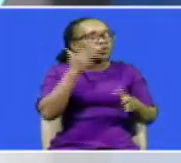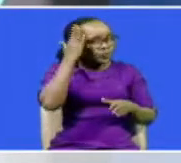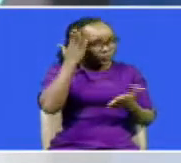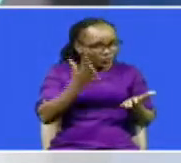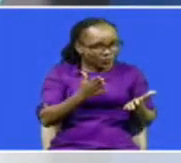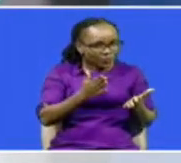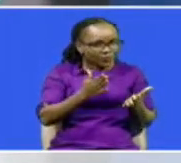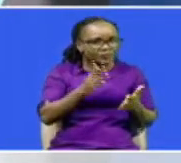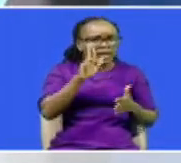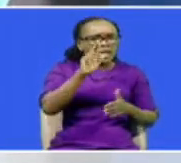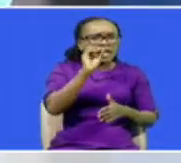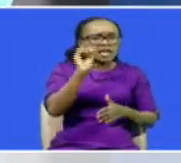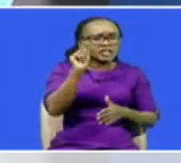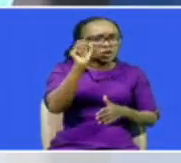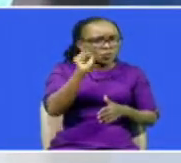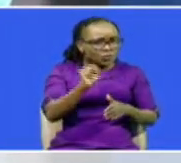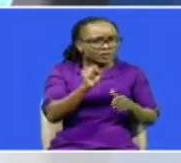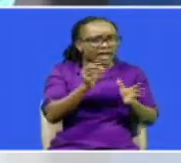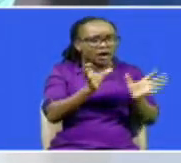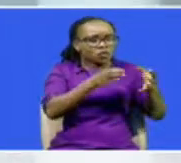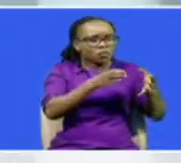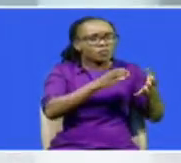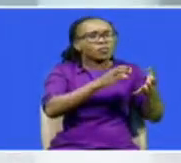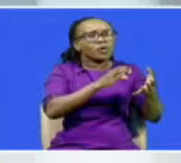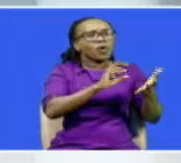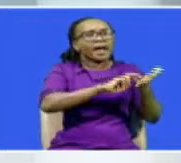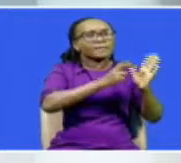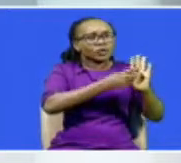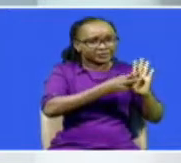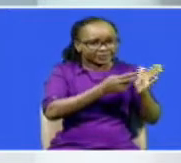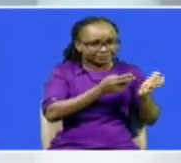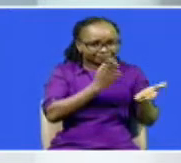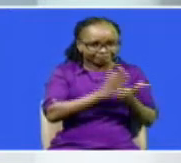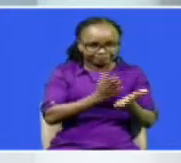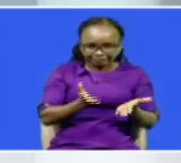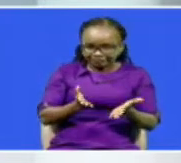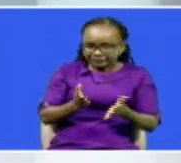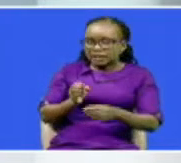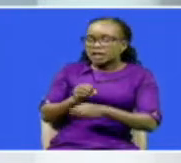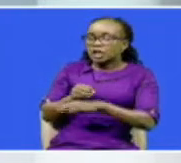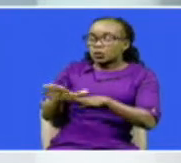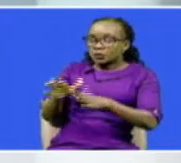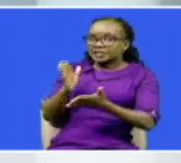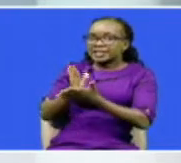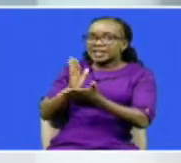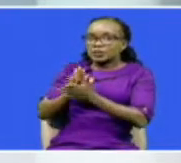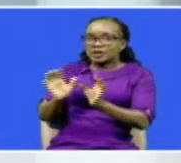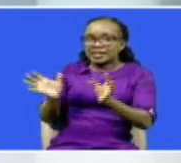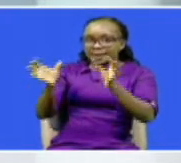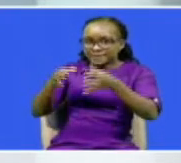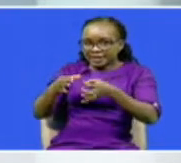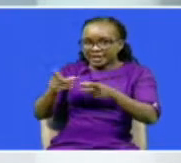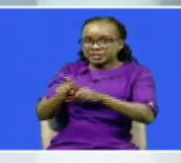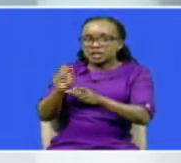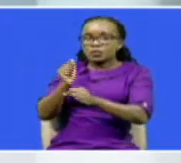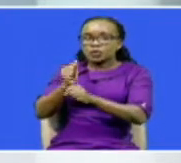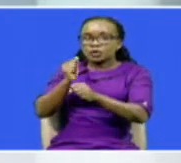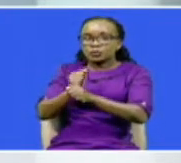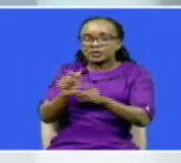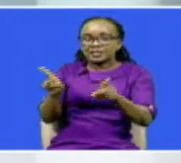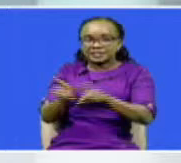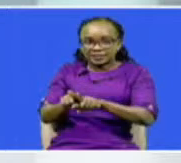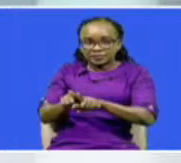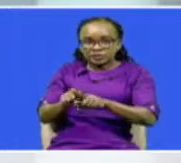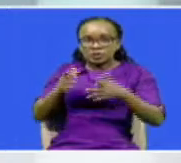a party or a project? Roots is a party. We aim to do our politics like what we've seen the Conservatives. Mm-hmm. I